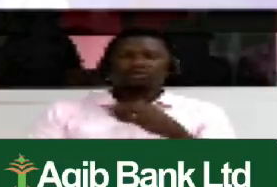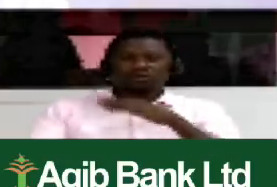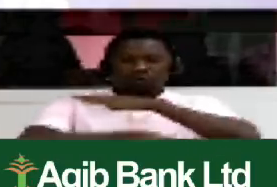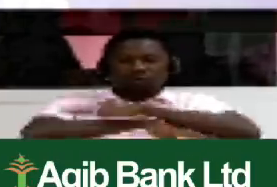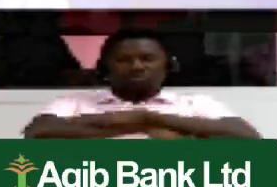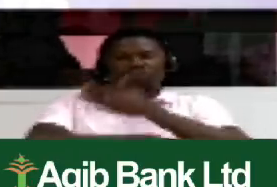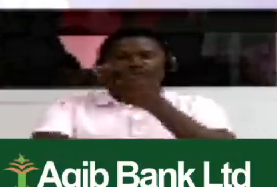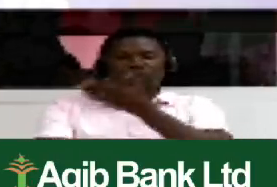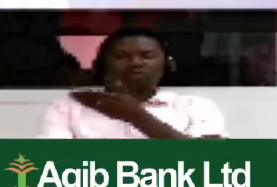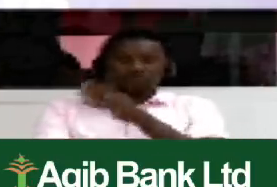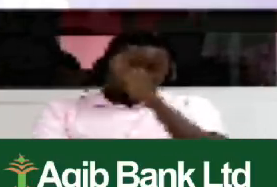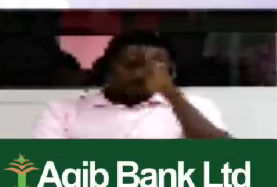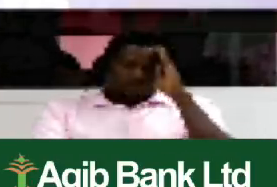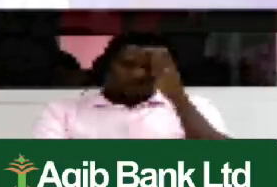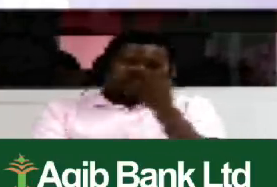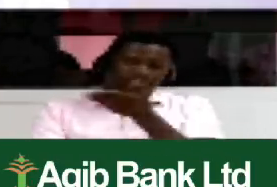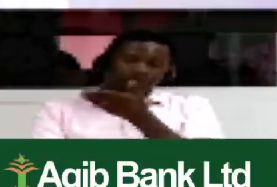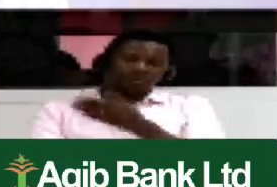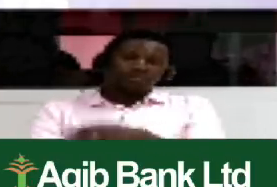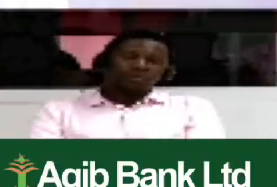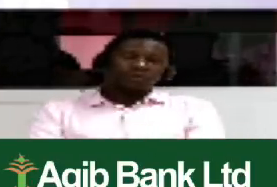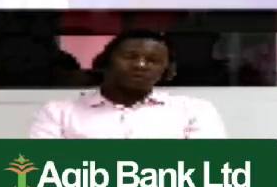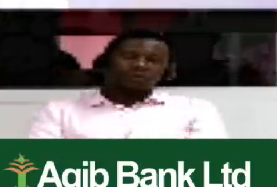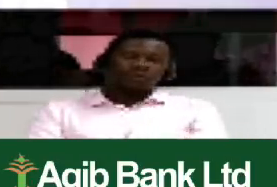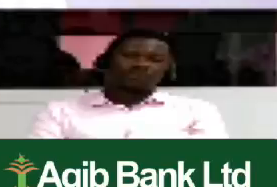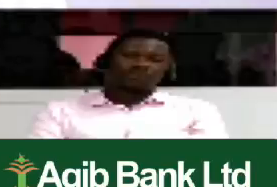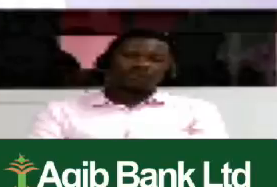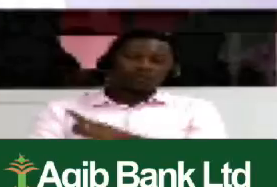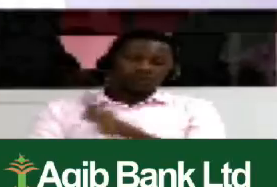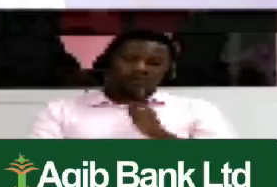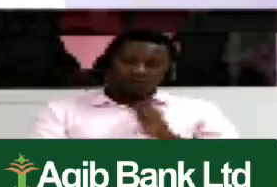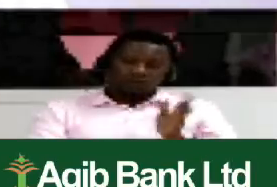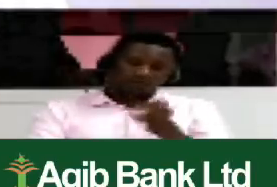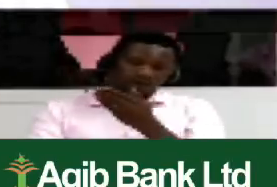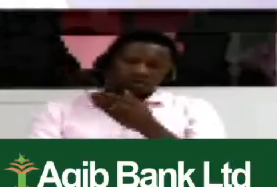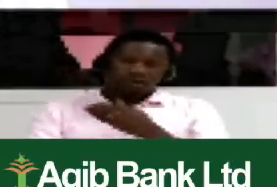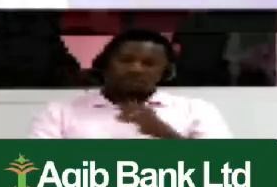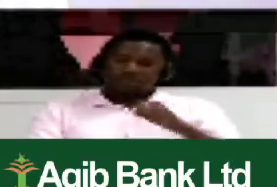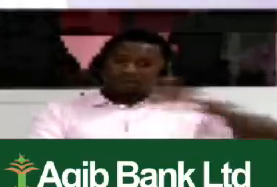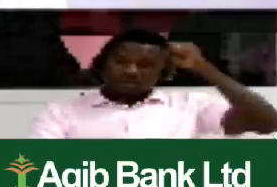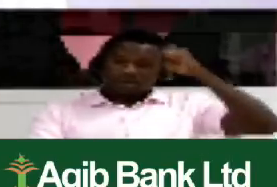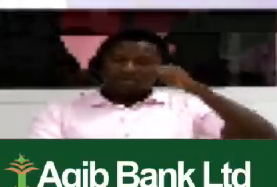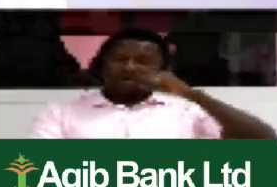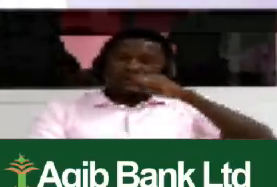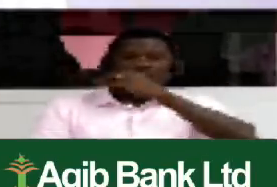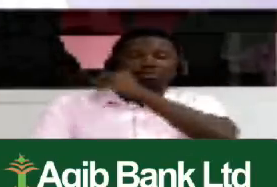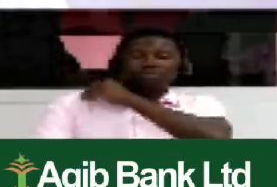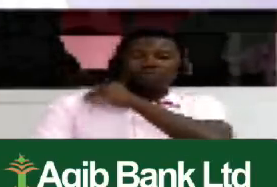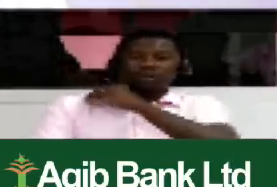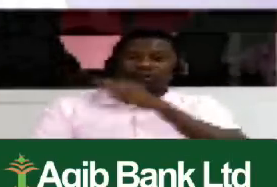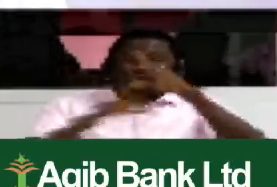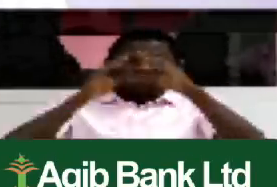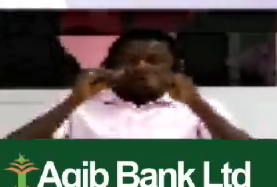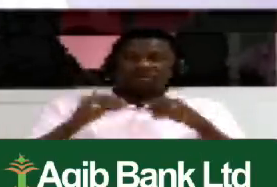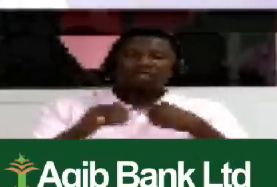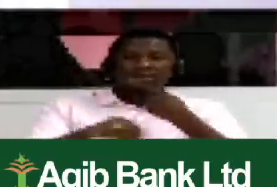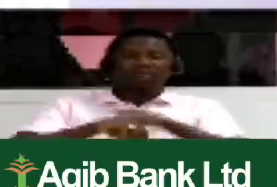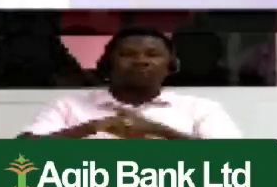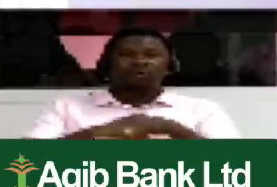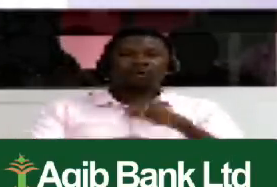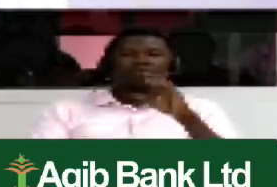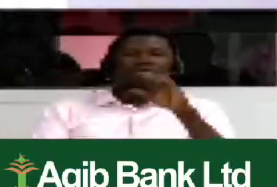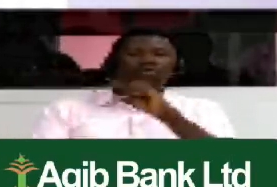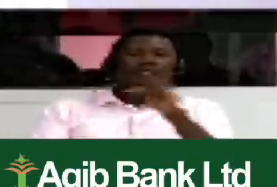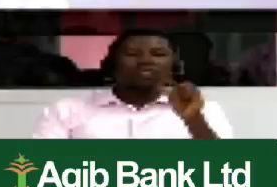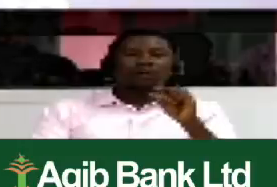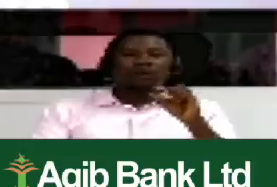school. We went to the senior master's office, who was at the time called Mr. Ajao.